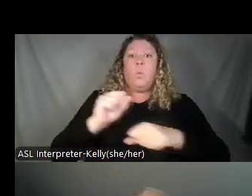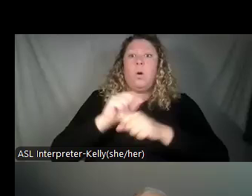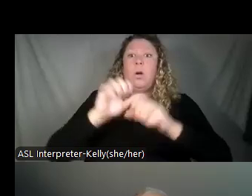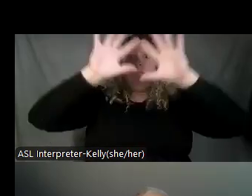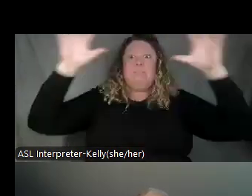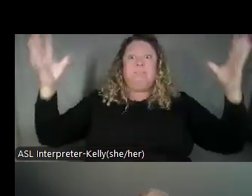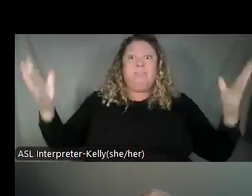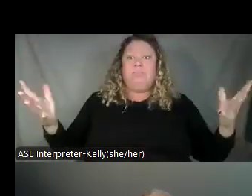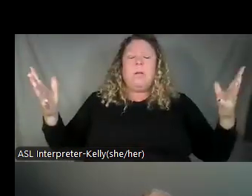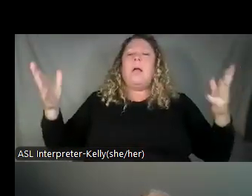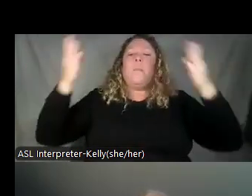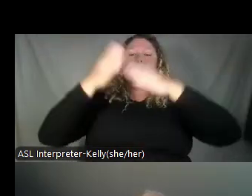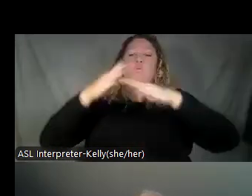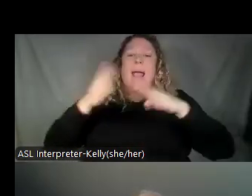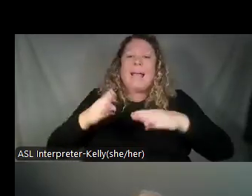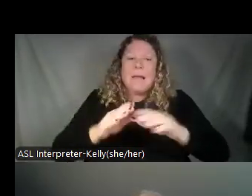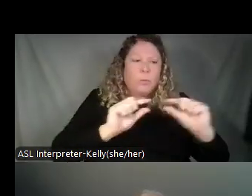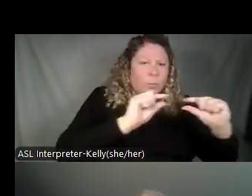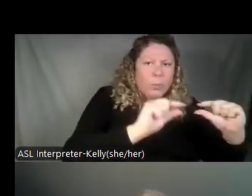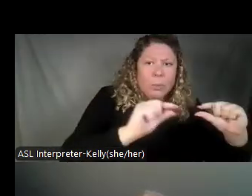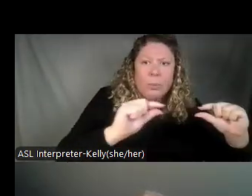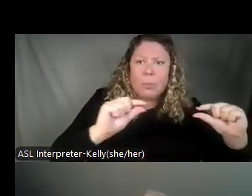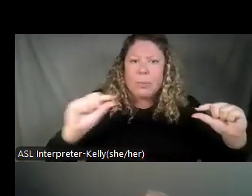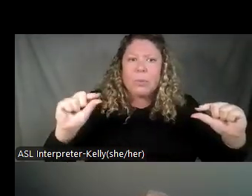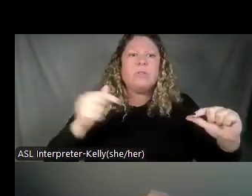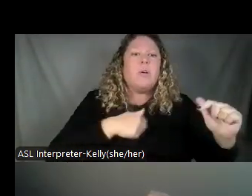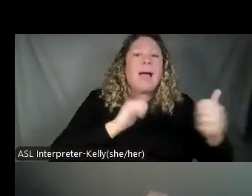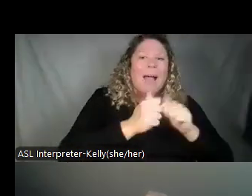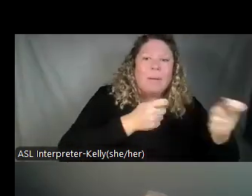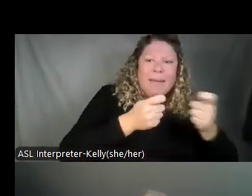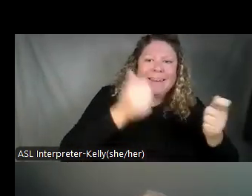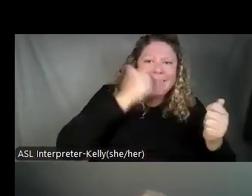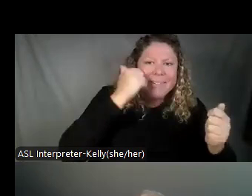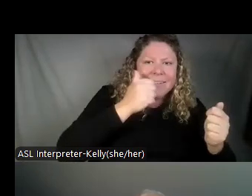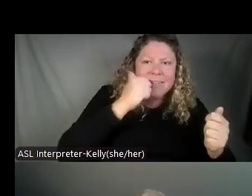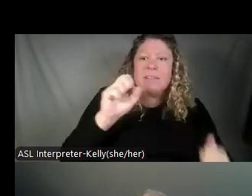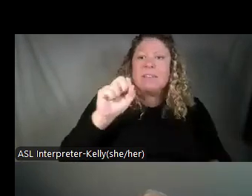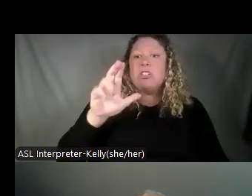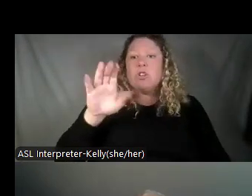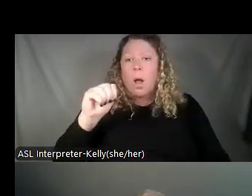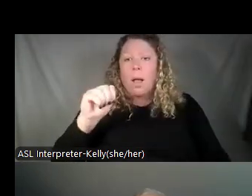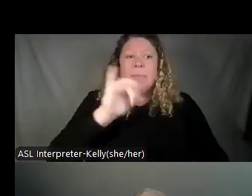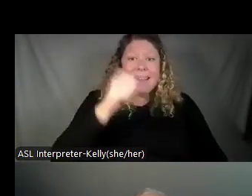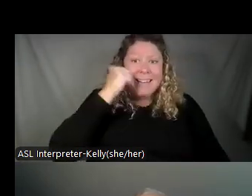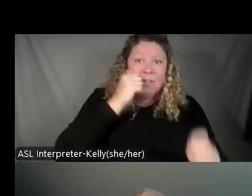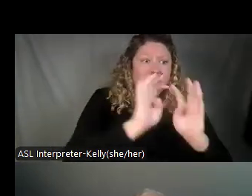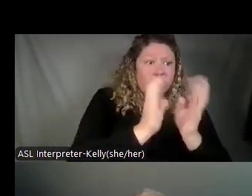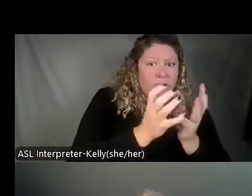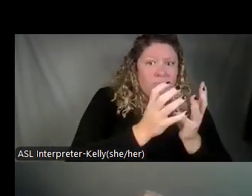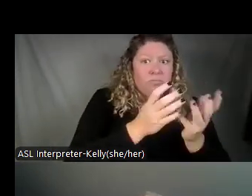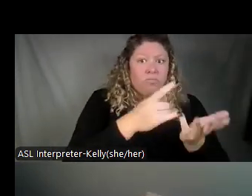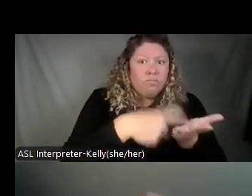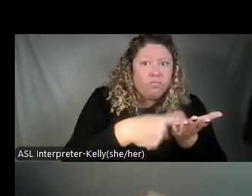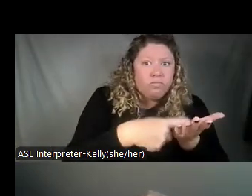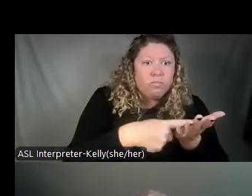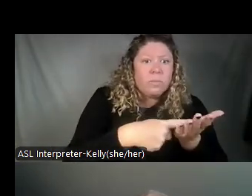smaller chunks so that they're managed on a daily basis. Scrum is that daily focus, and Sprint is chopping